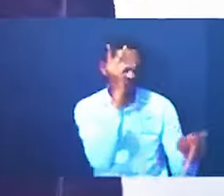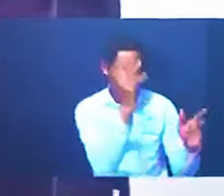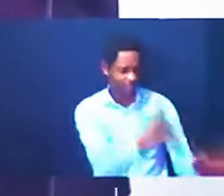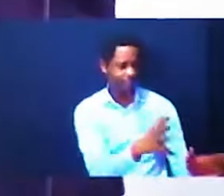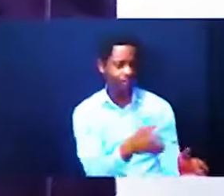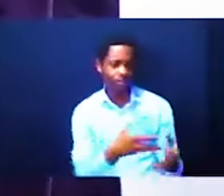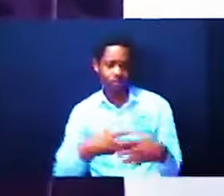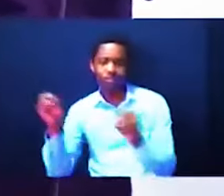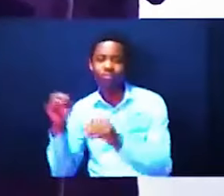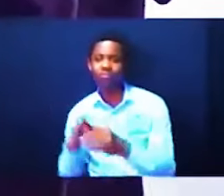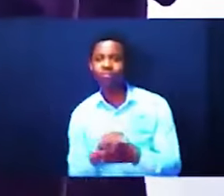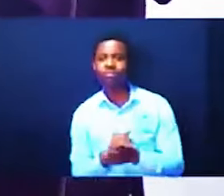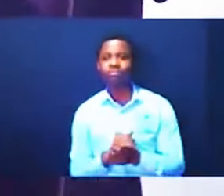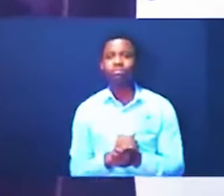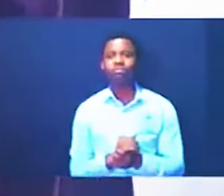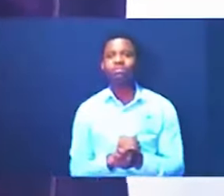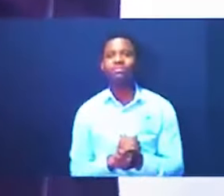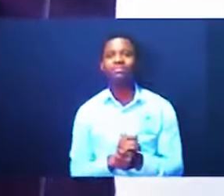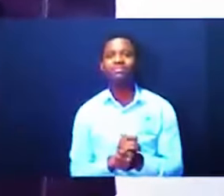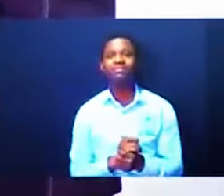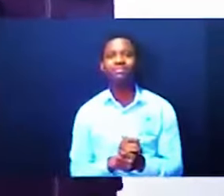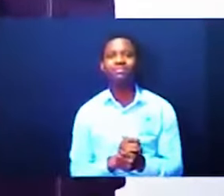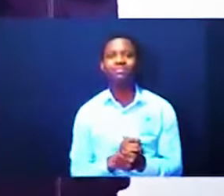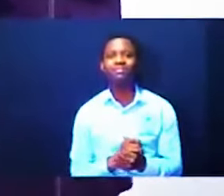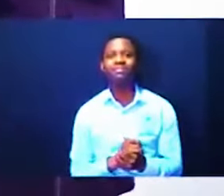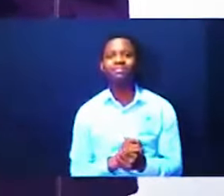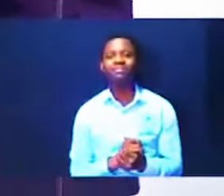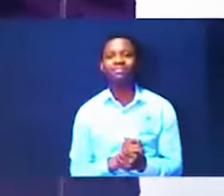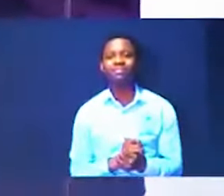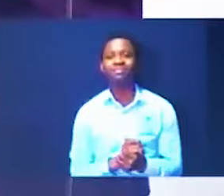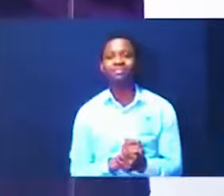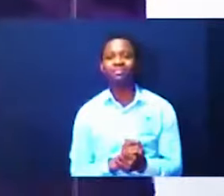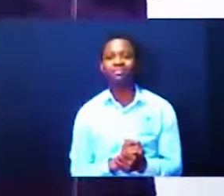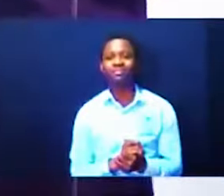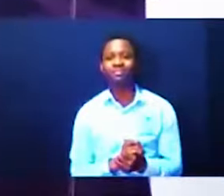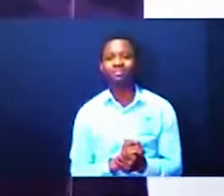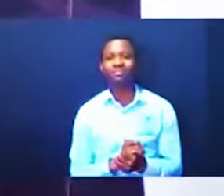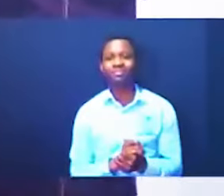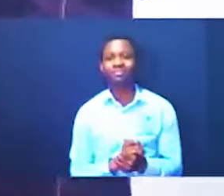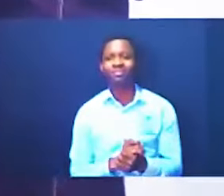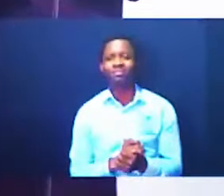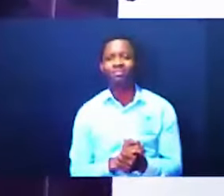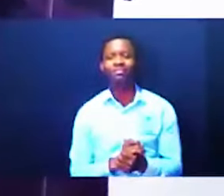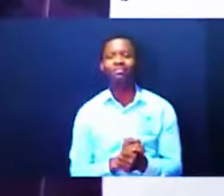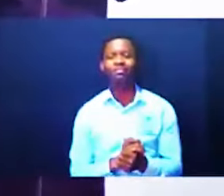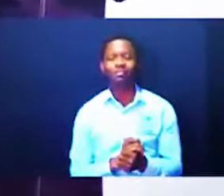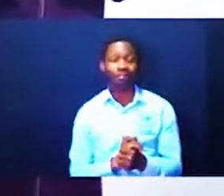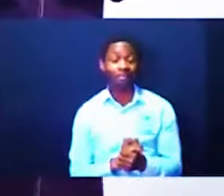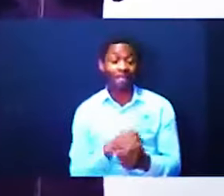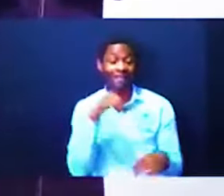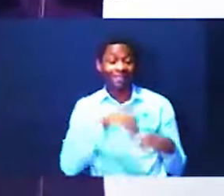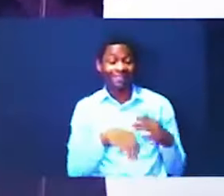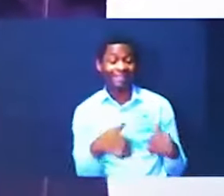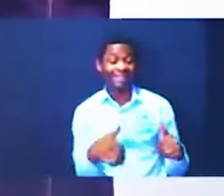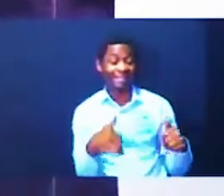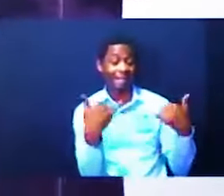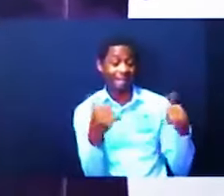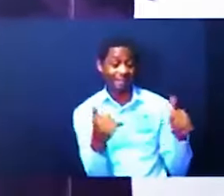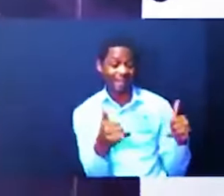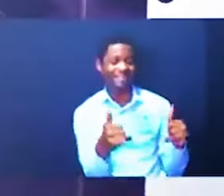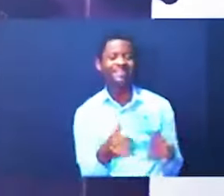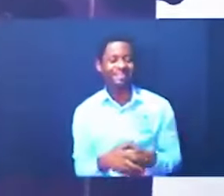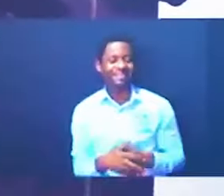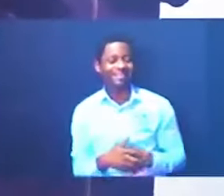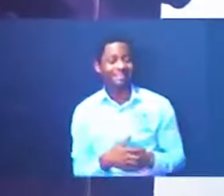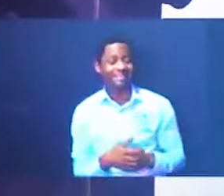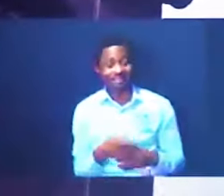Put it down and go. And leave. Leave, yeah. Now, when you decide that you are going to have that kind of